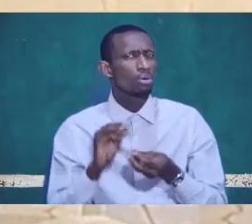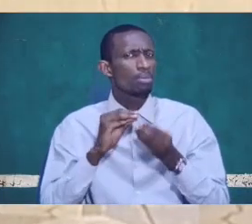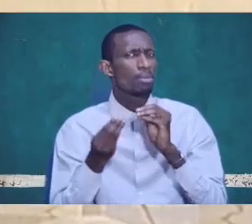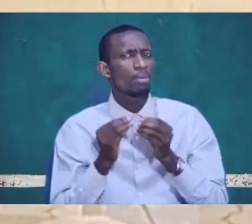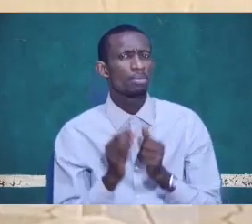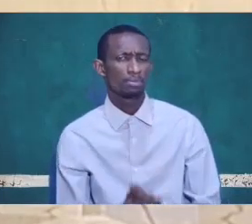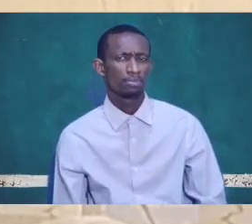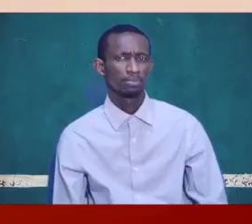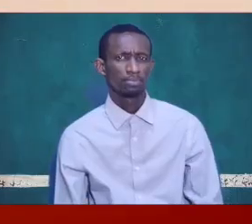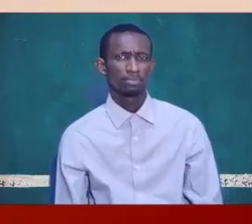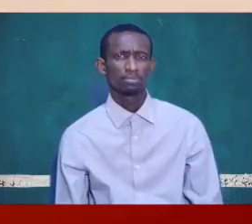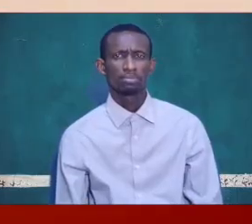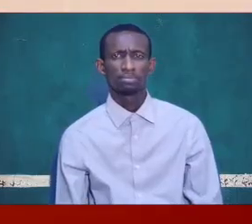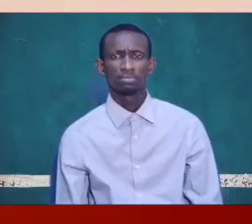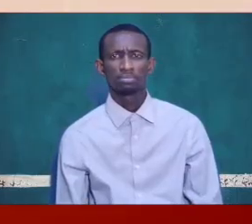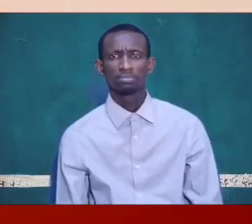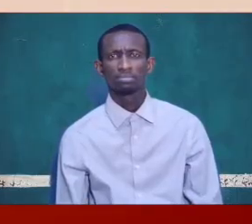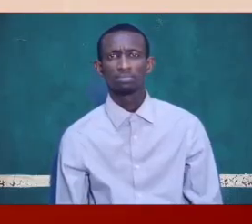of